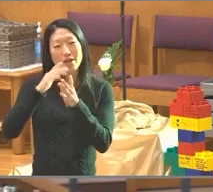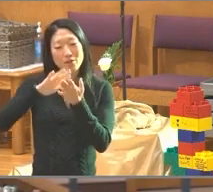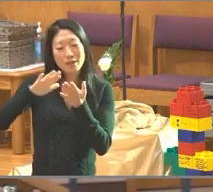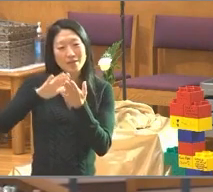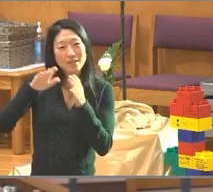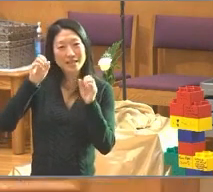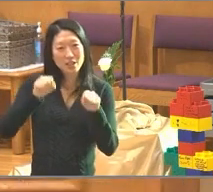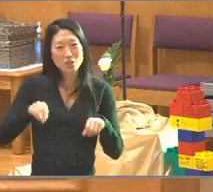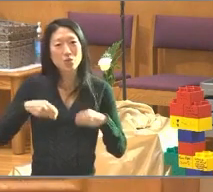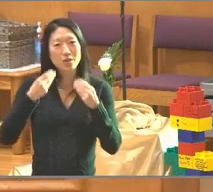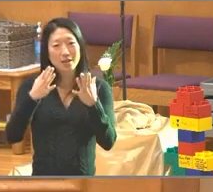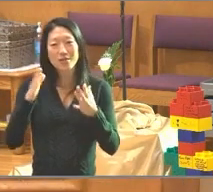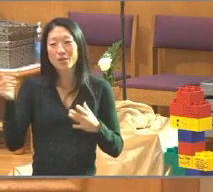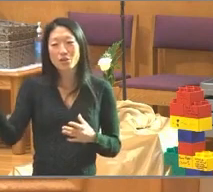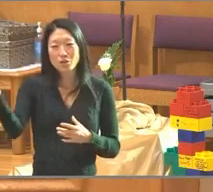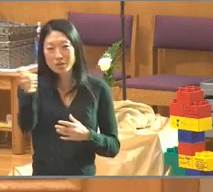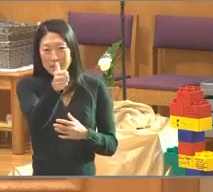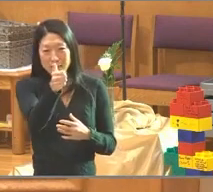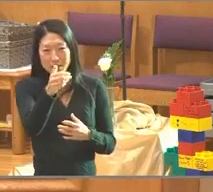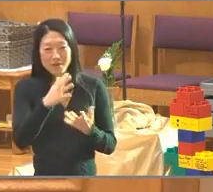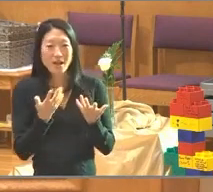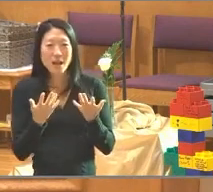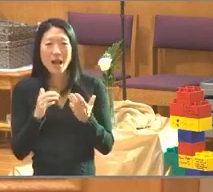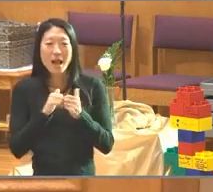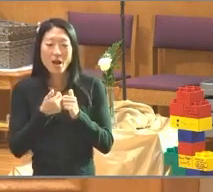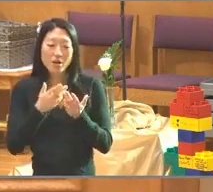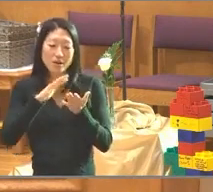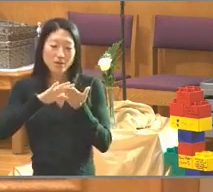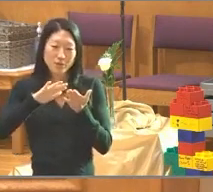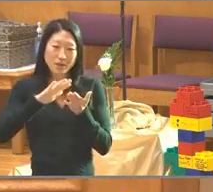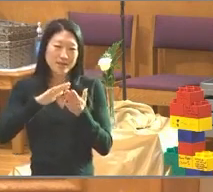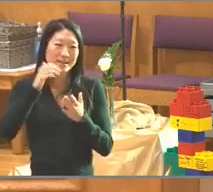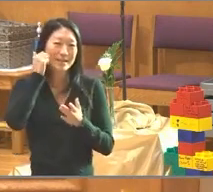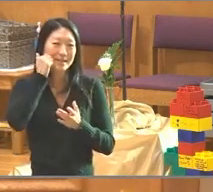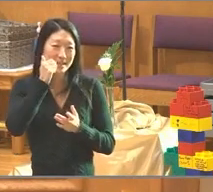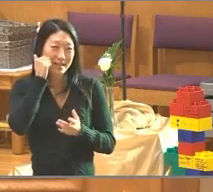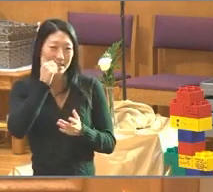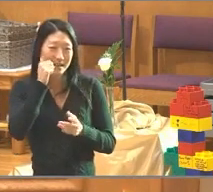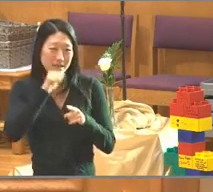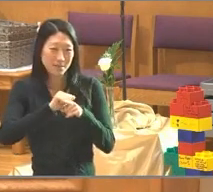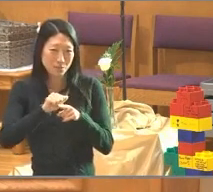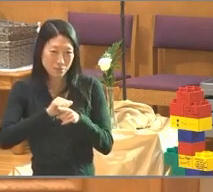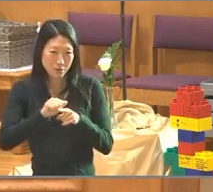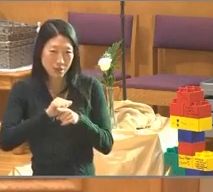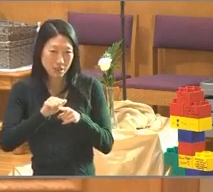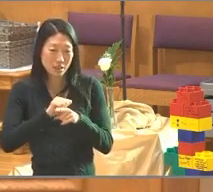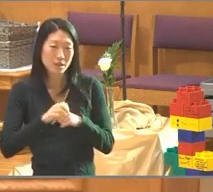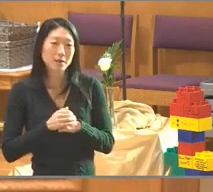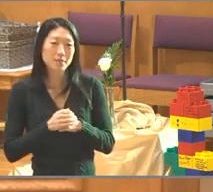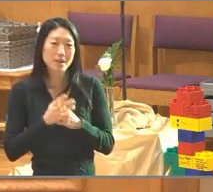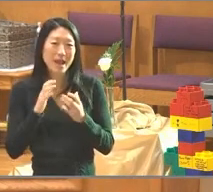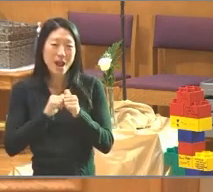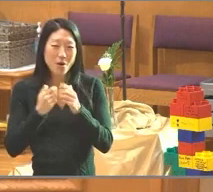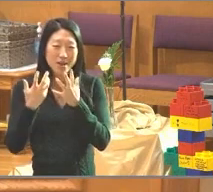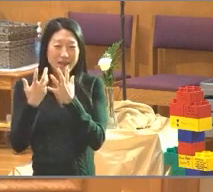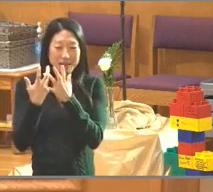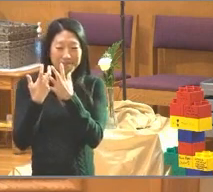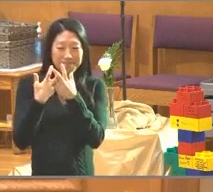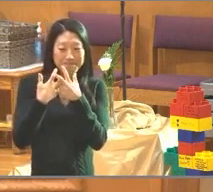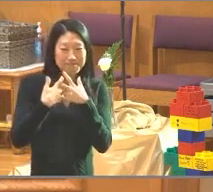yourself? How can forgiveness as a daily practice work its way into your